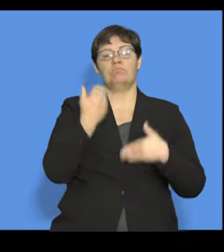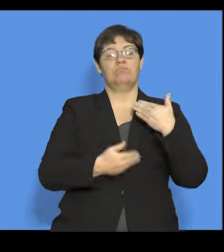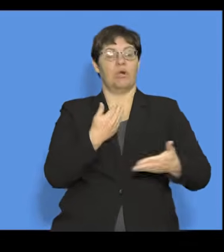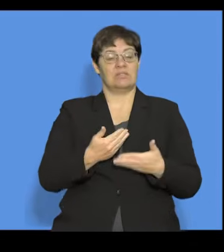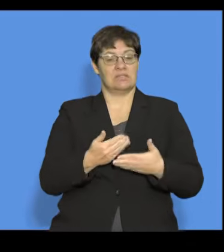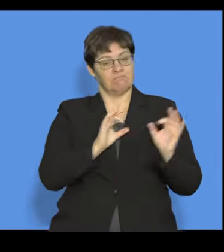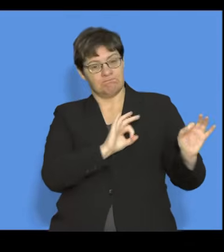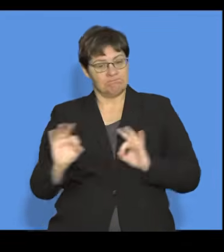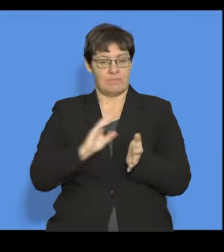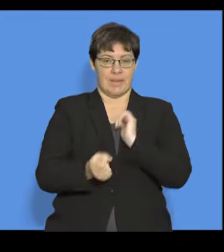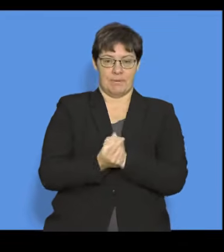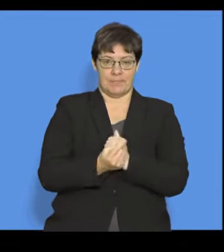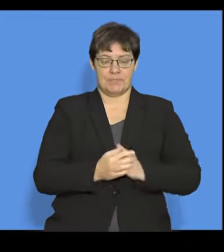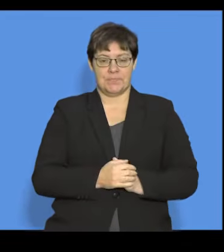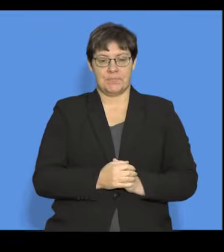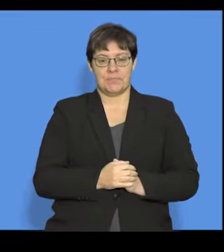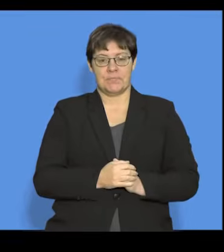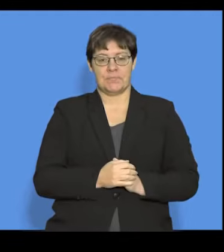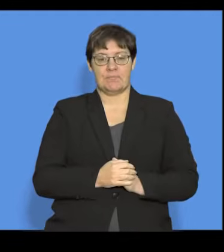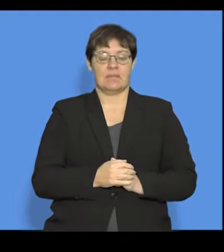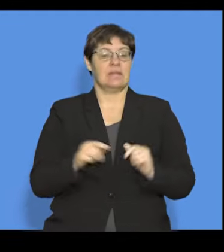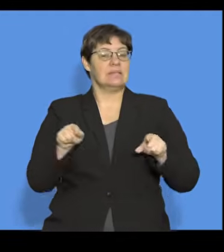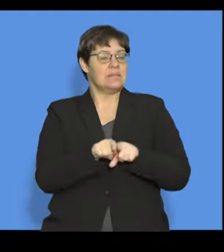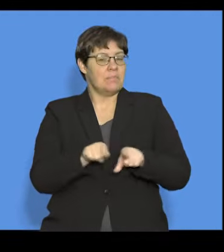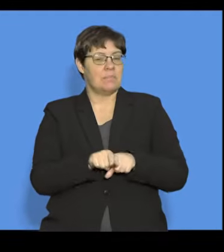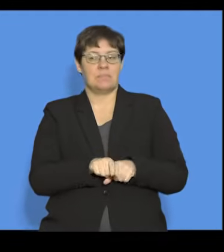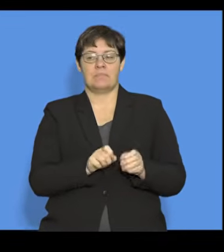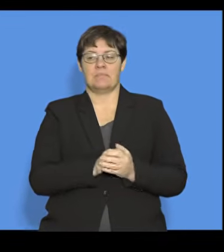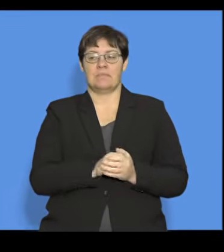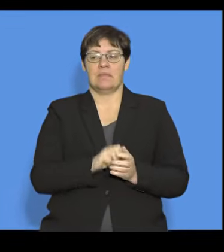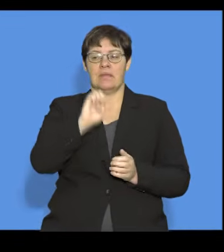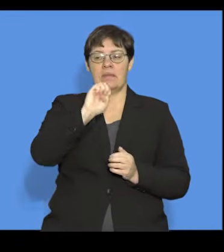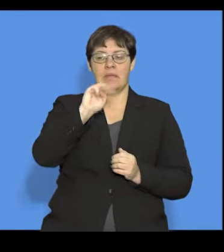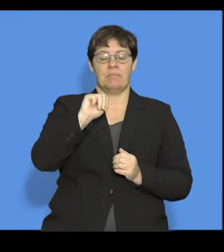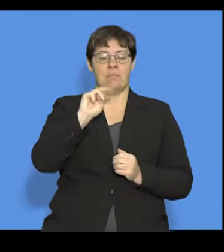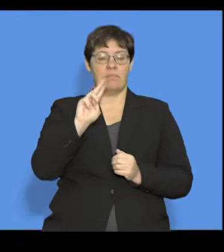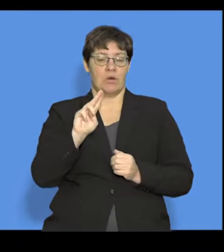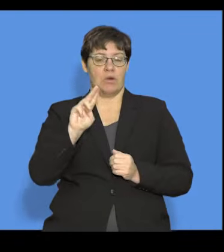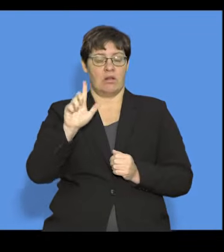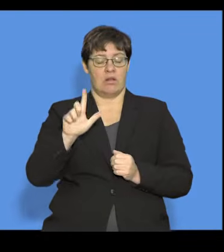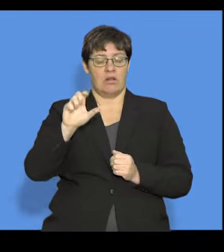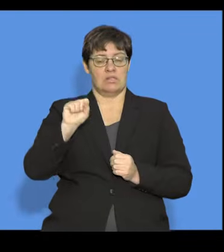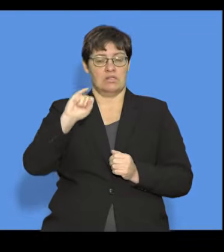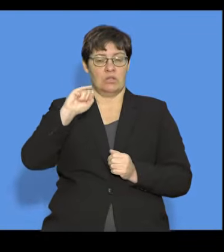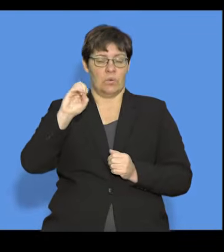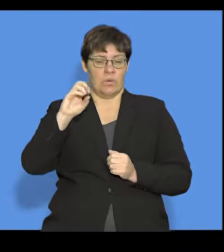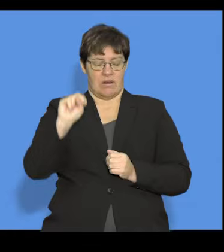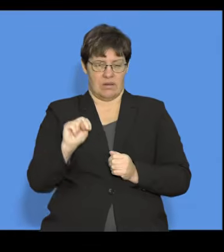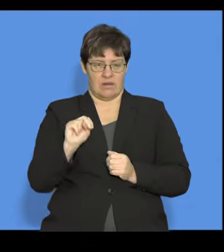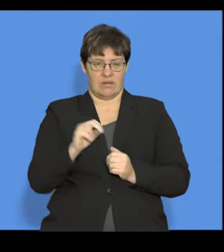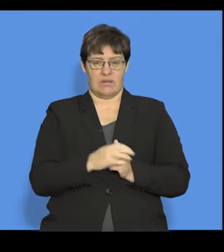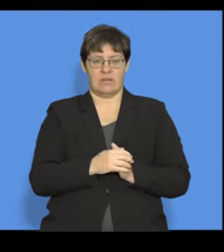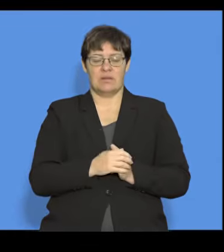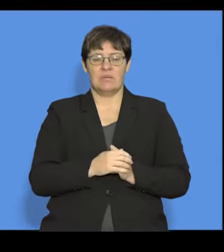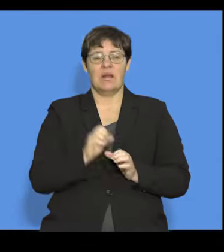processes efficiently taking place. We're also going to talk about emulsion, which is basically a fine dispersion